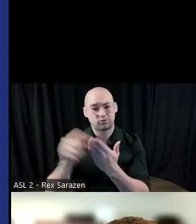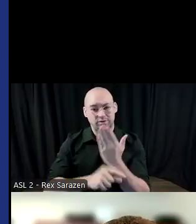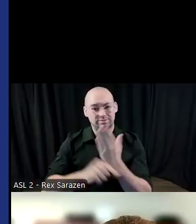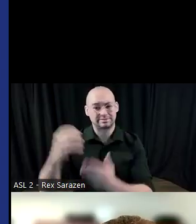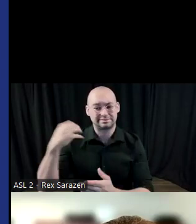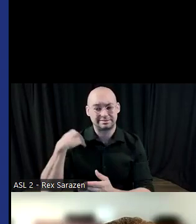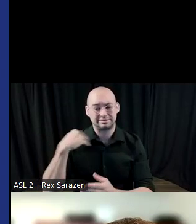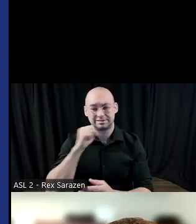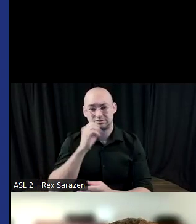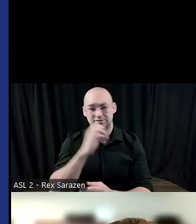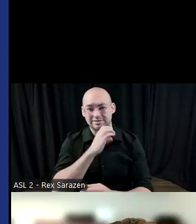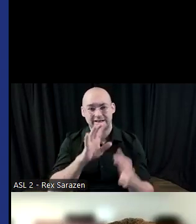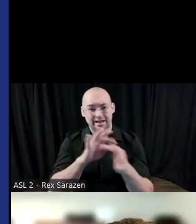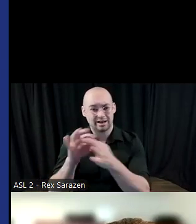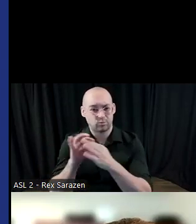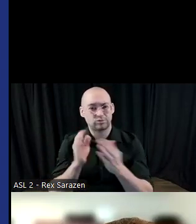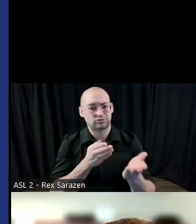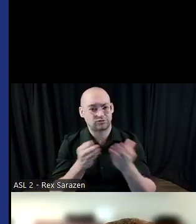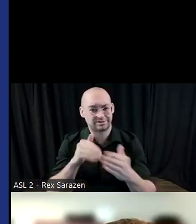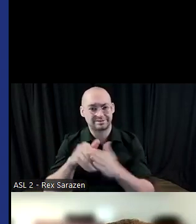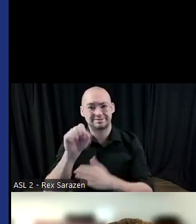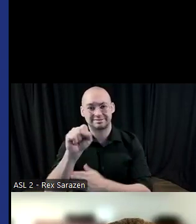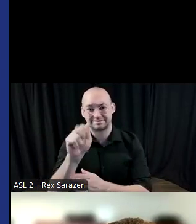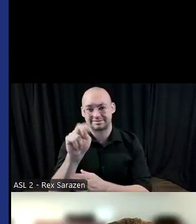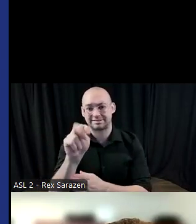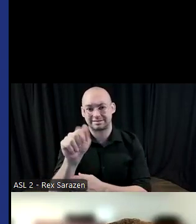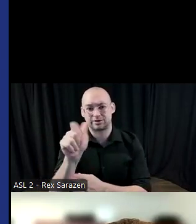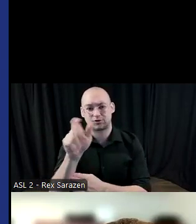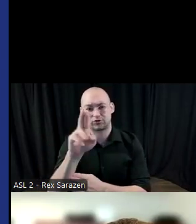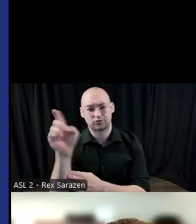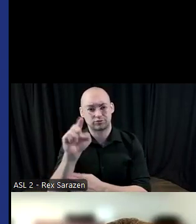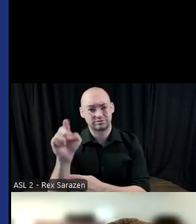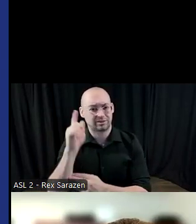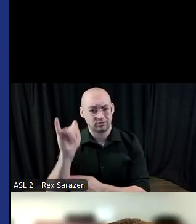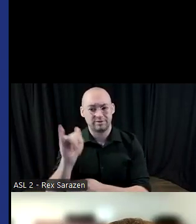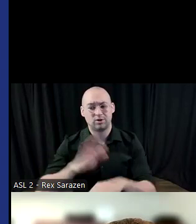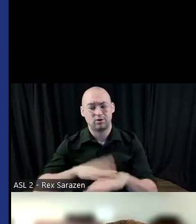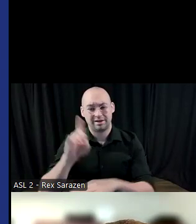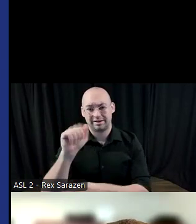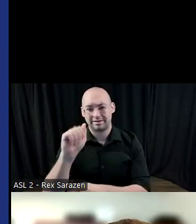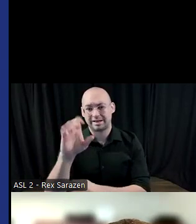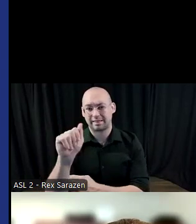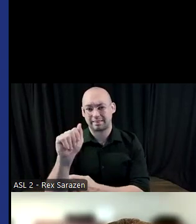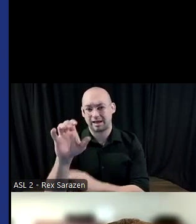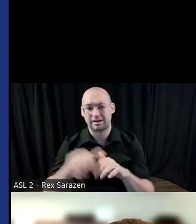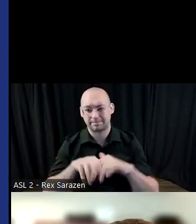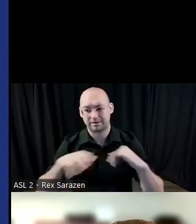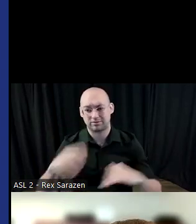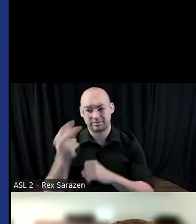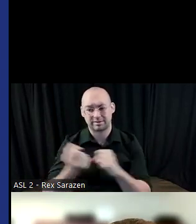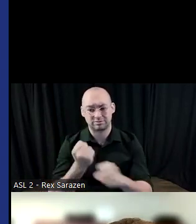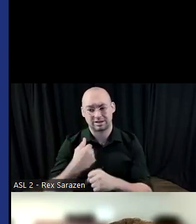Network Services here in Santa Cruz, California. I've been on the DACLAC committee for some 3 years. I'm an American woman